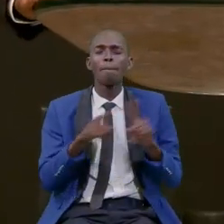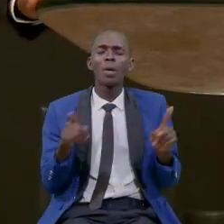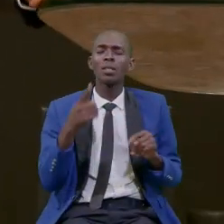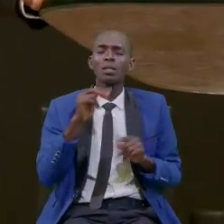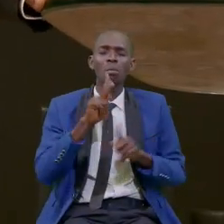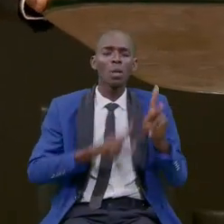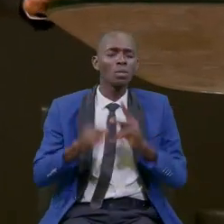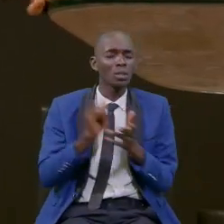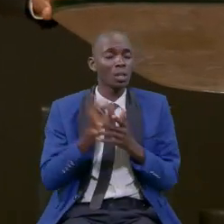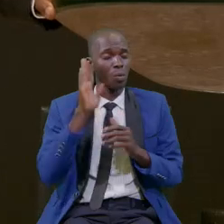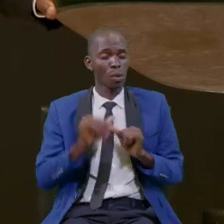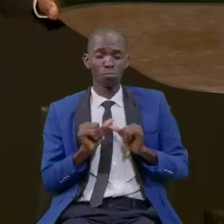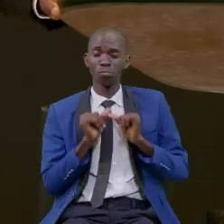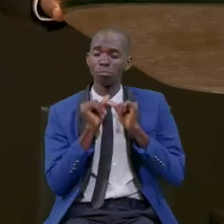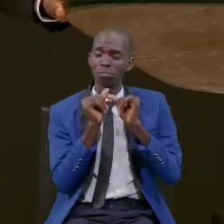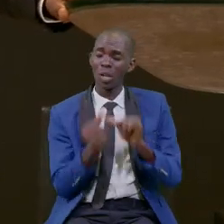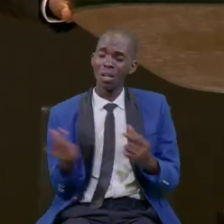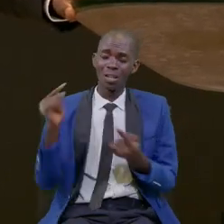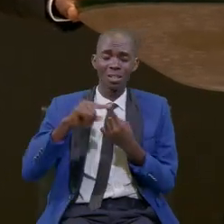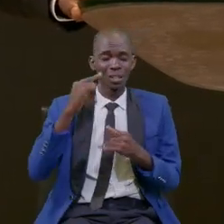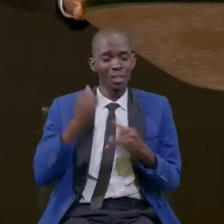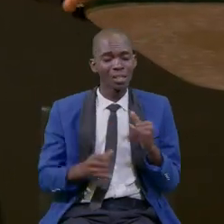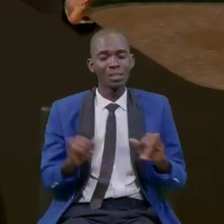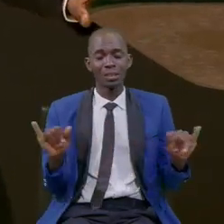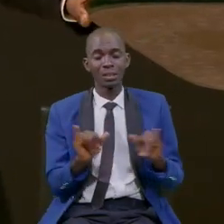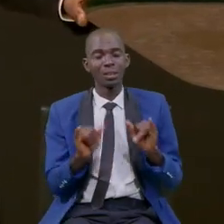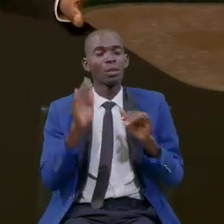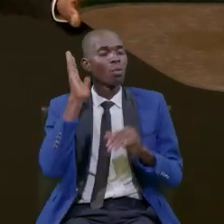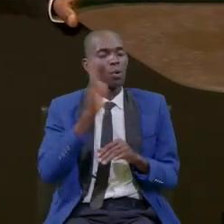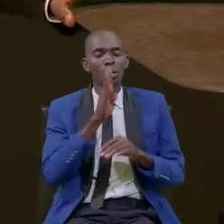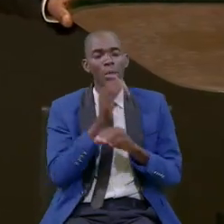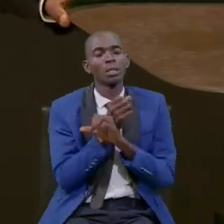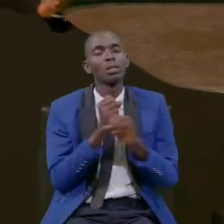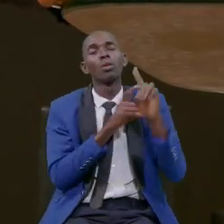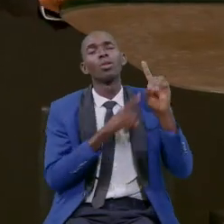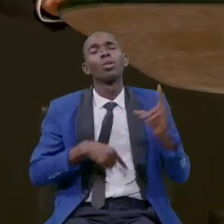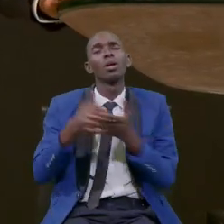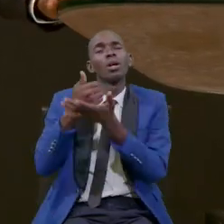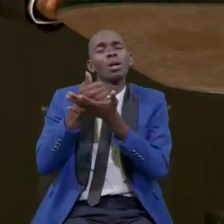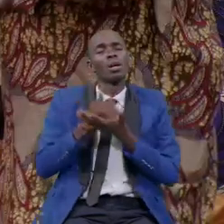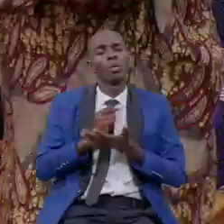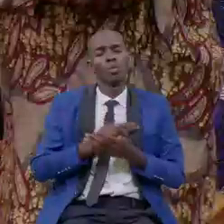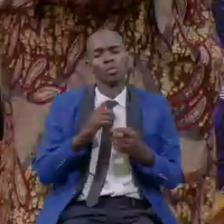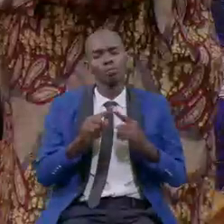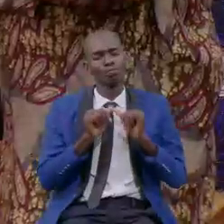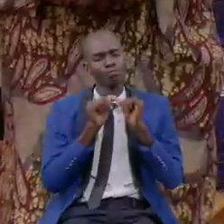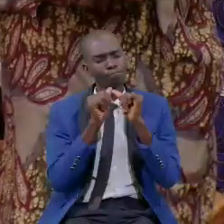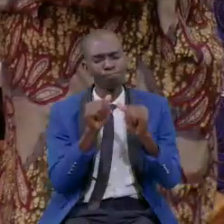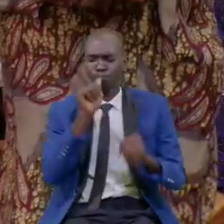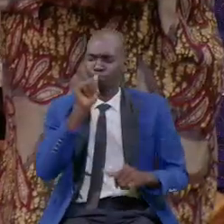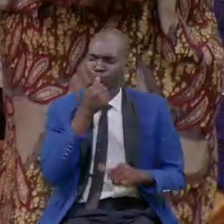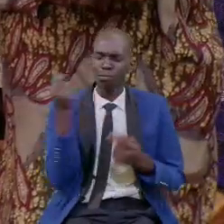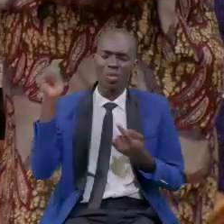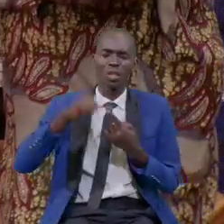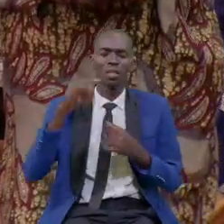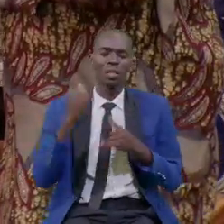end, the same shall be saved. Help us to endure unto the end. Amen.